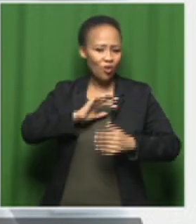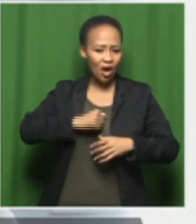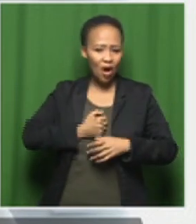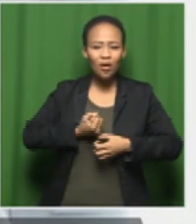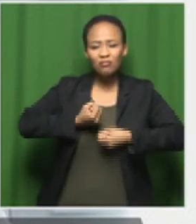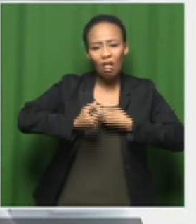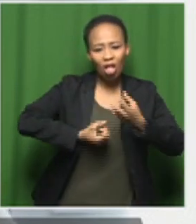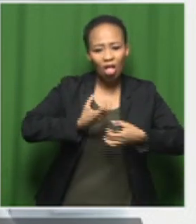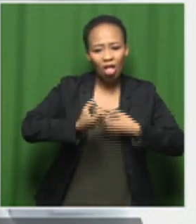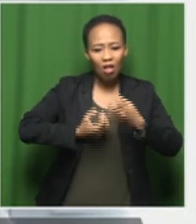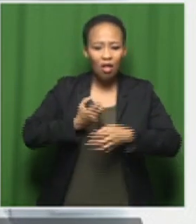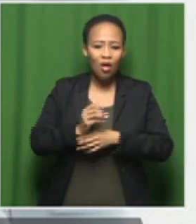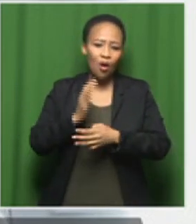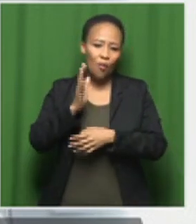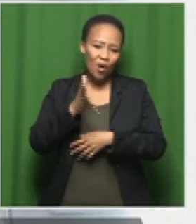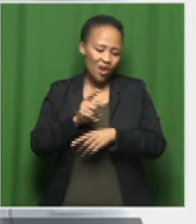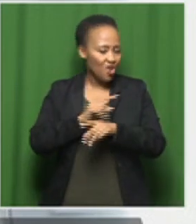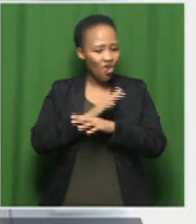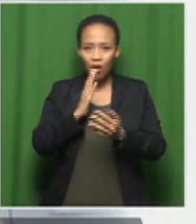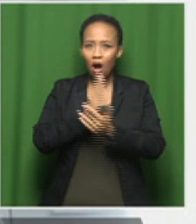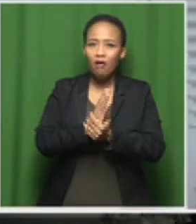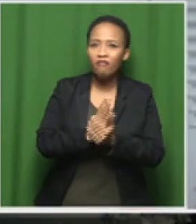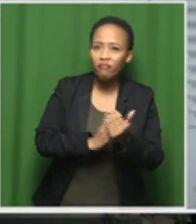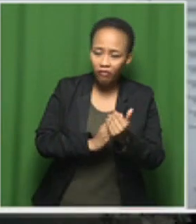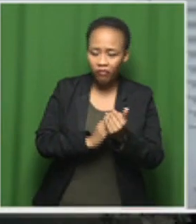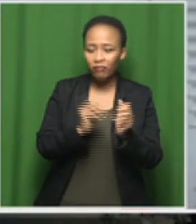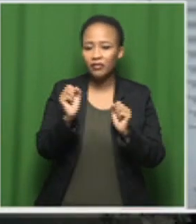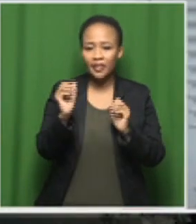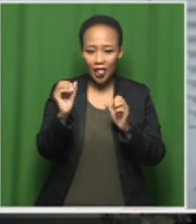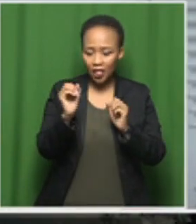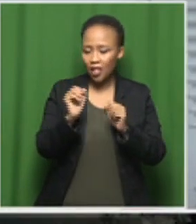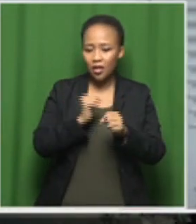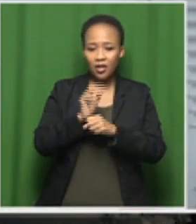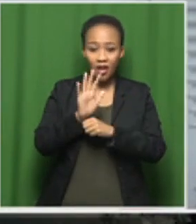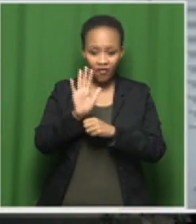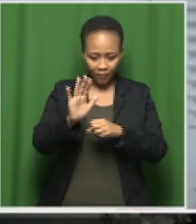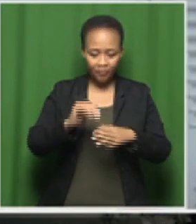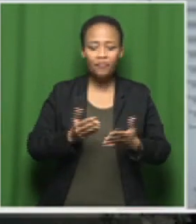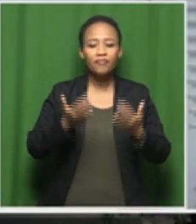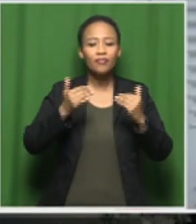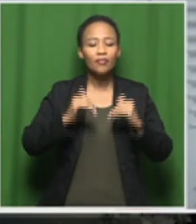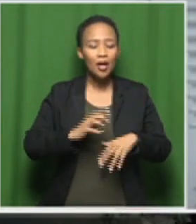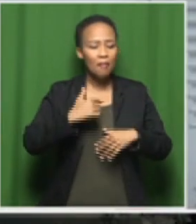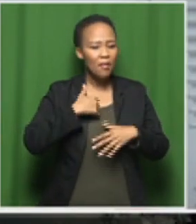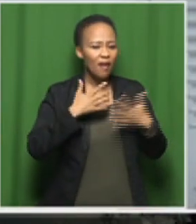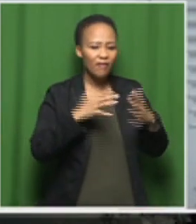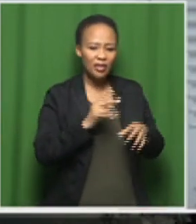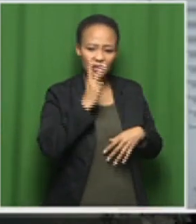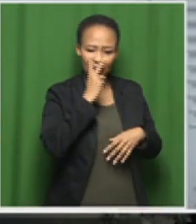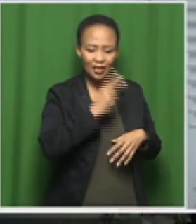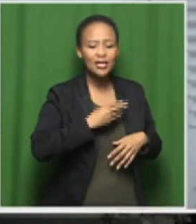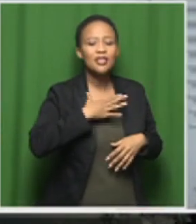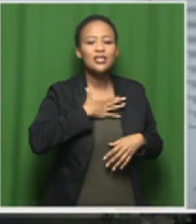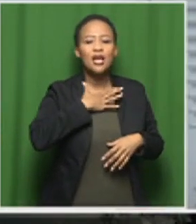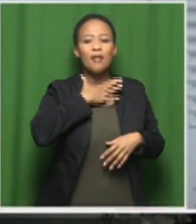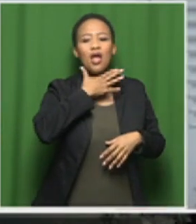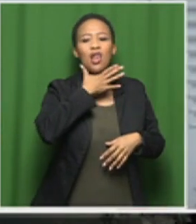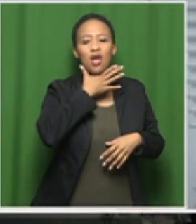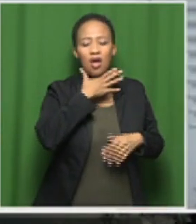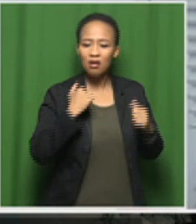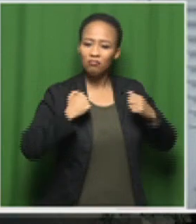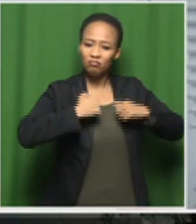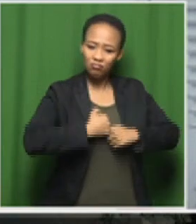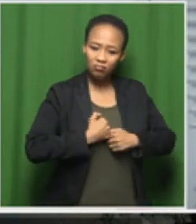being told on behalf. And I see that the Ndebele dress with artworks are illustrated by